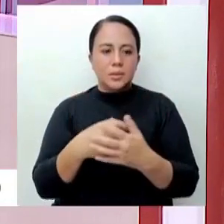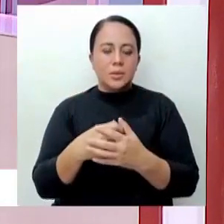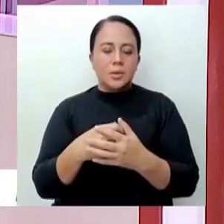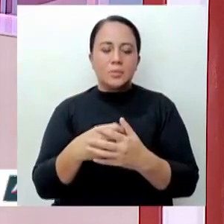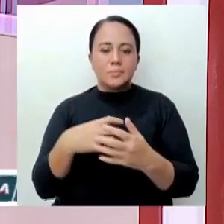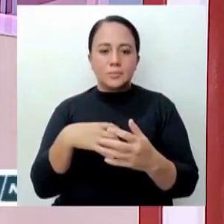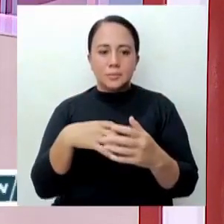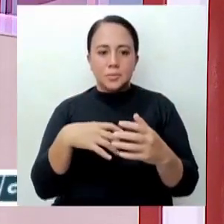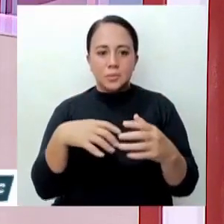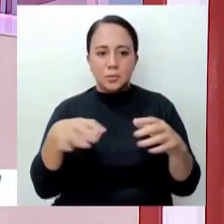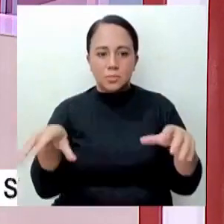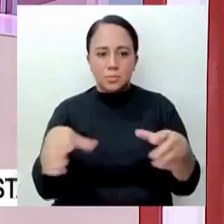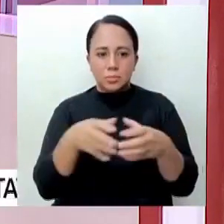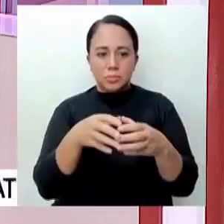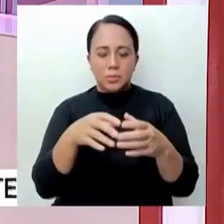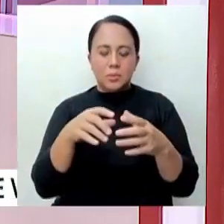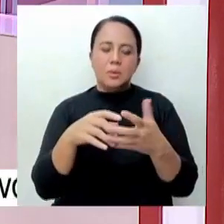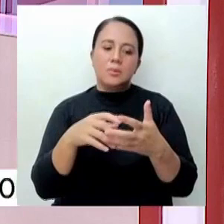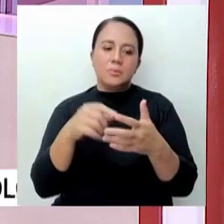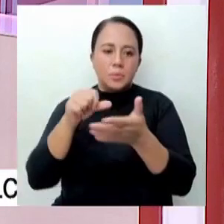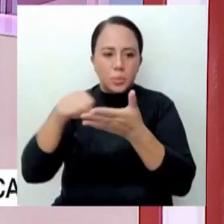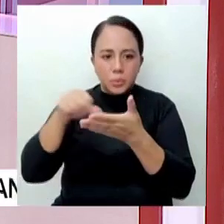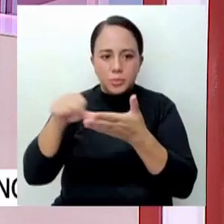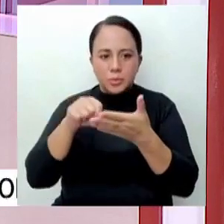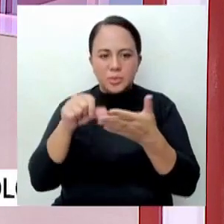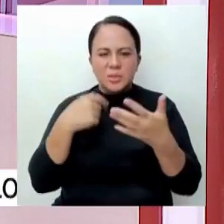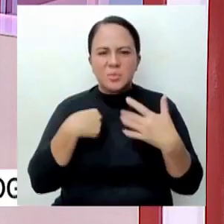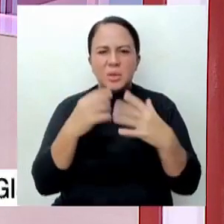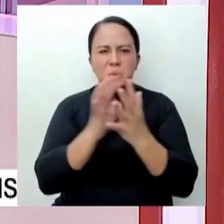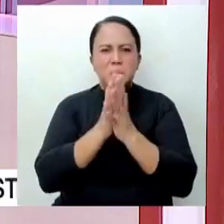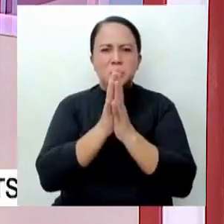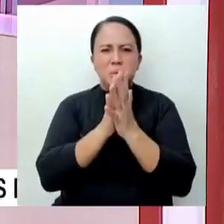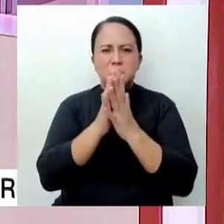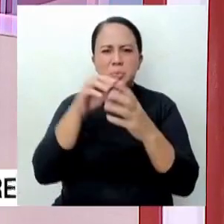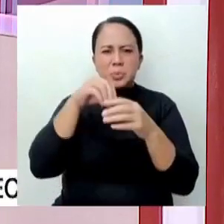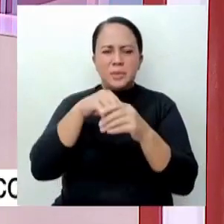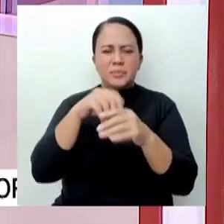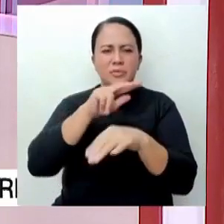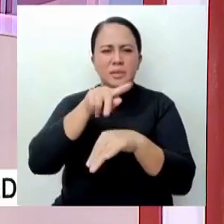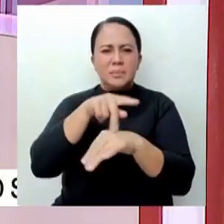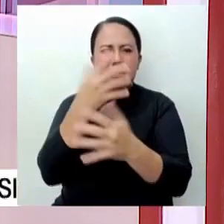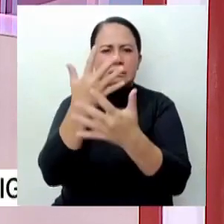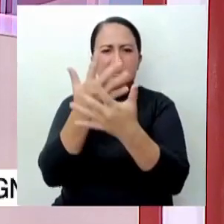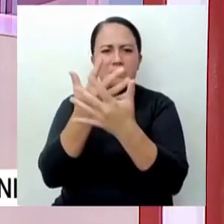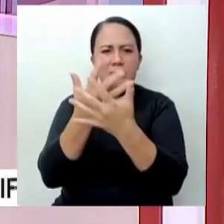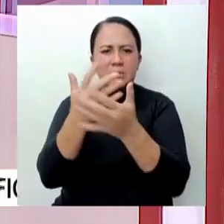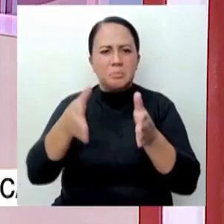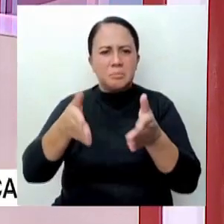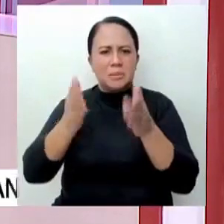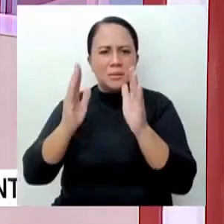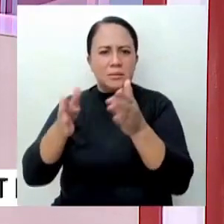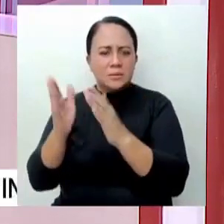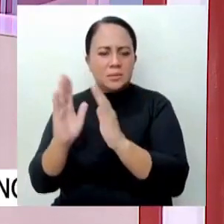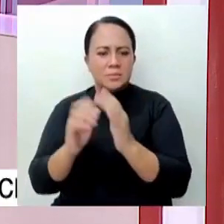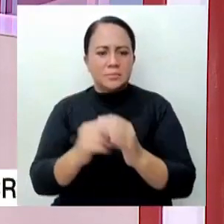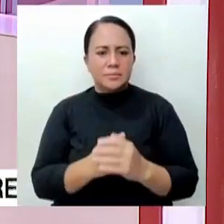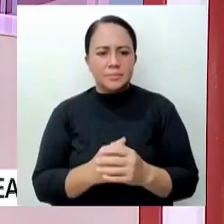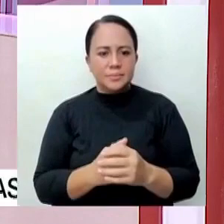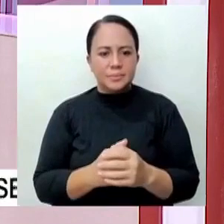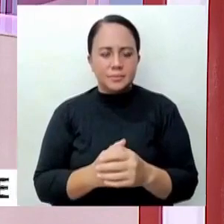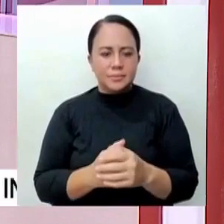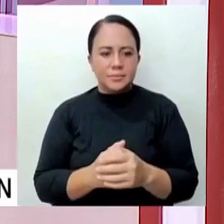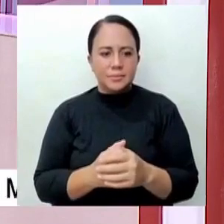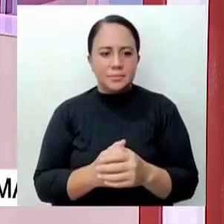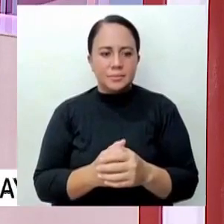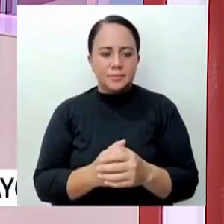the persistent problem of heavy congestion in Philippine jail facilities. Our very own Jeff Caparaz now joins us for more on this story. Jeff, over